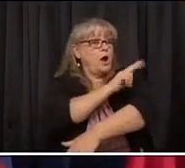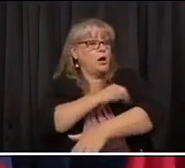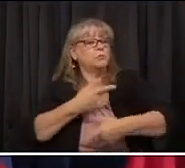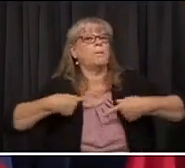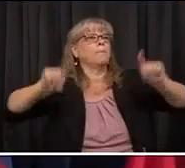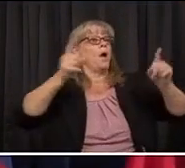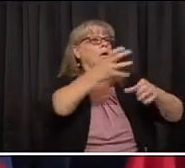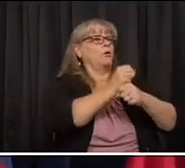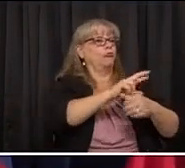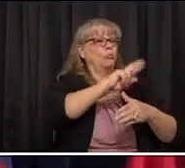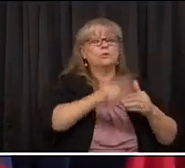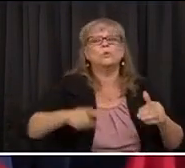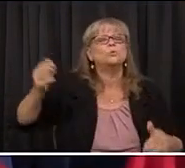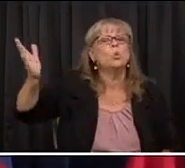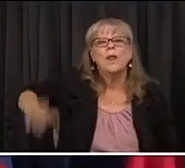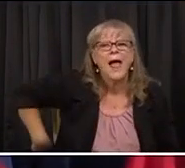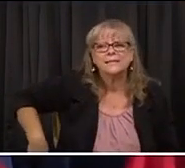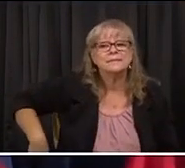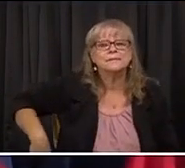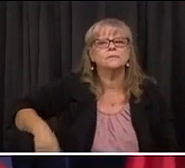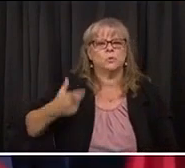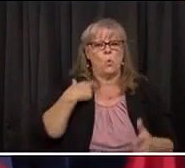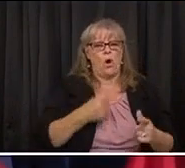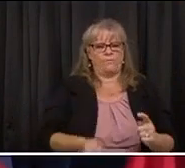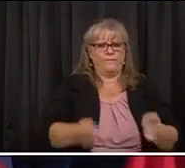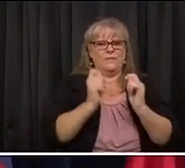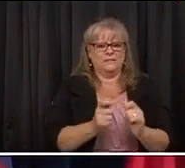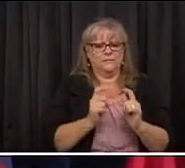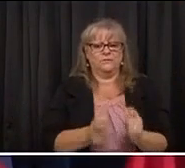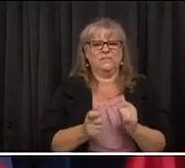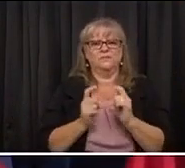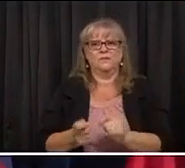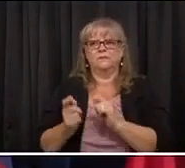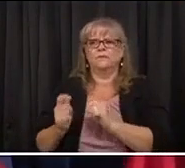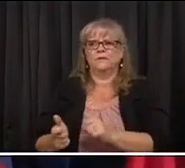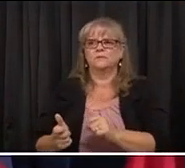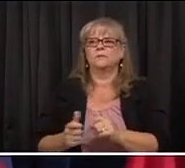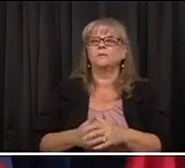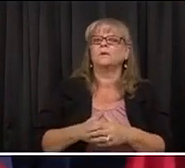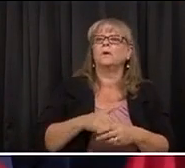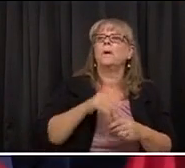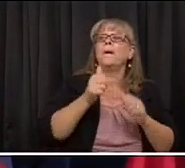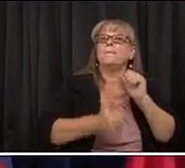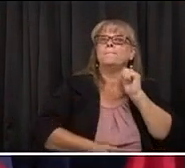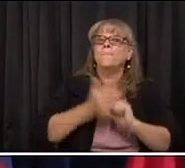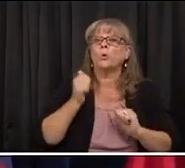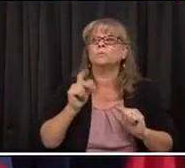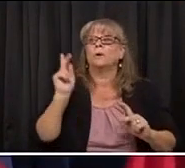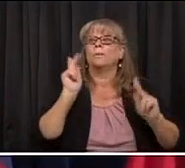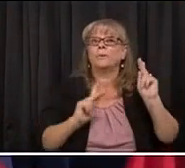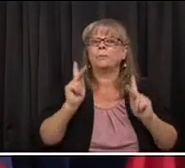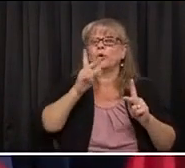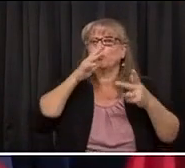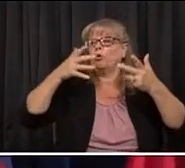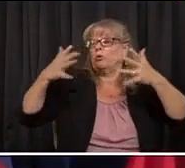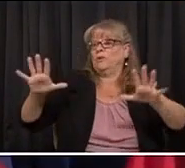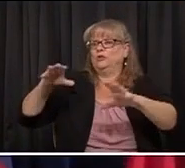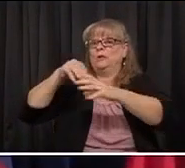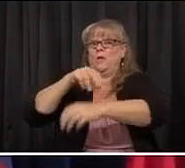the average time to hospitalization is about 7 to 8 days from when the first symptom occurs. So yeah, these are rapidly